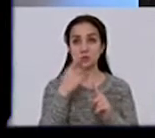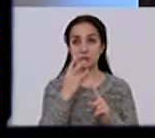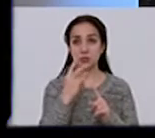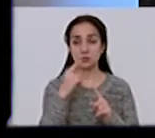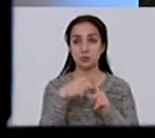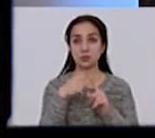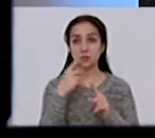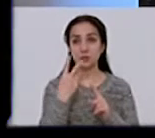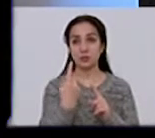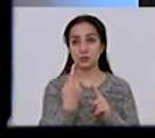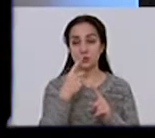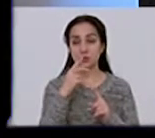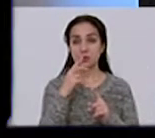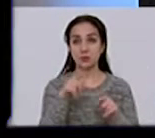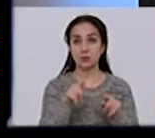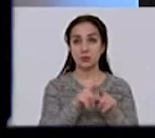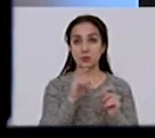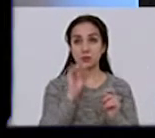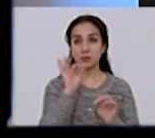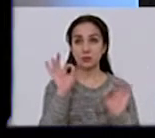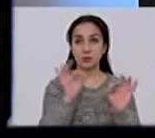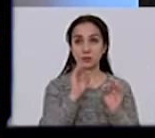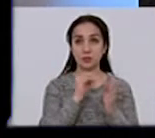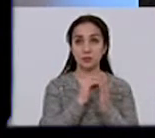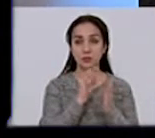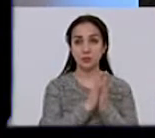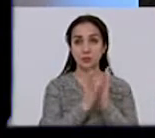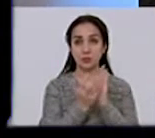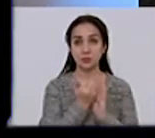deb belgilab olaylik ox o'qida.